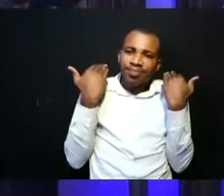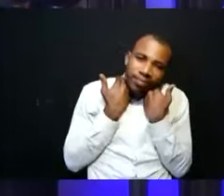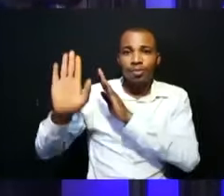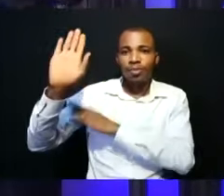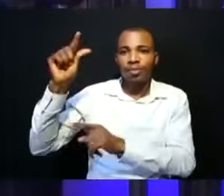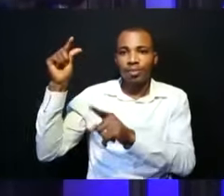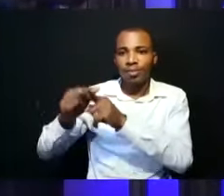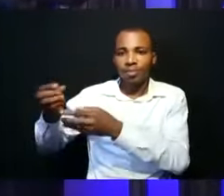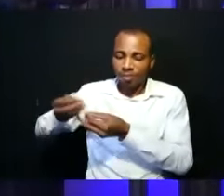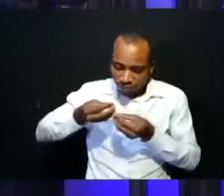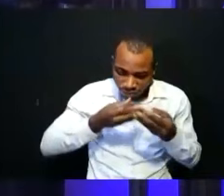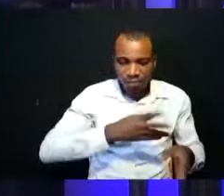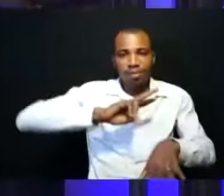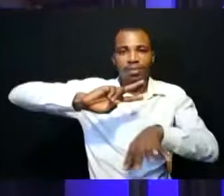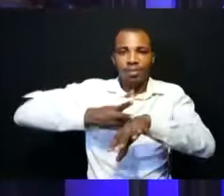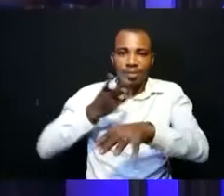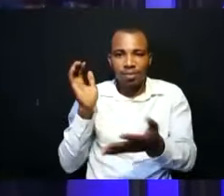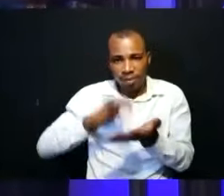Lord came to him a second time.